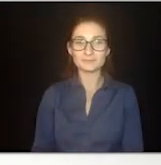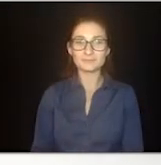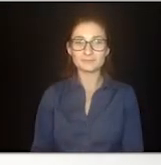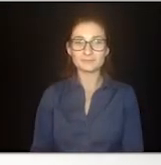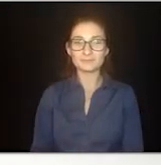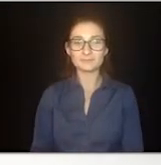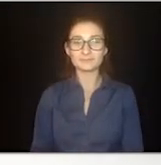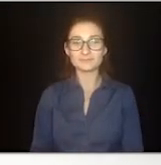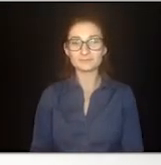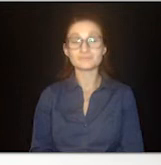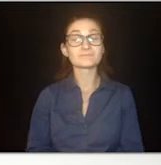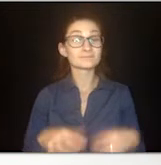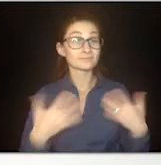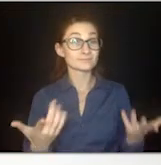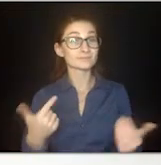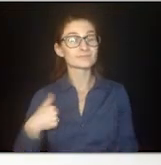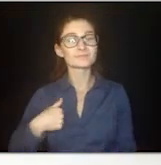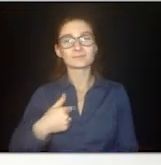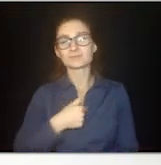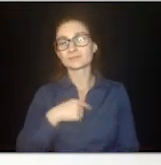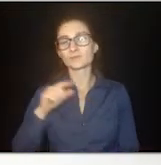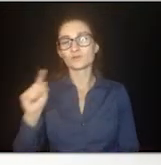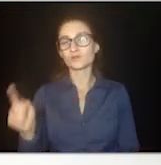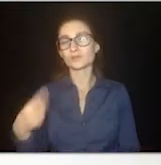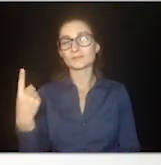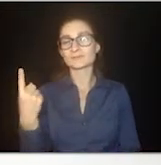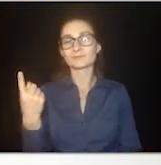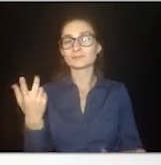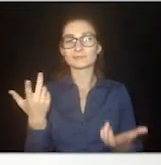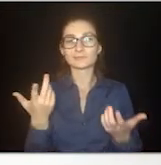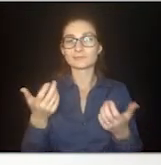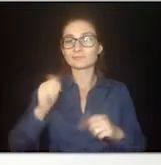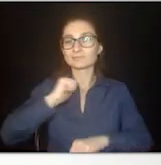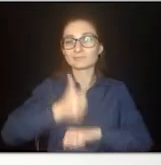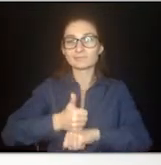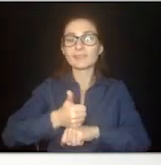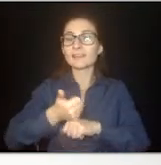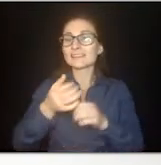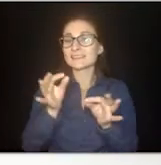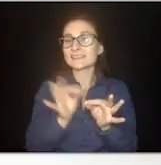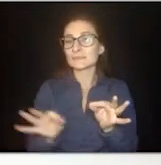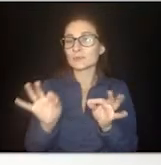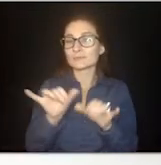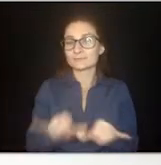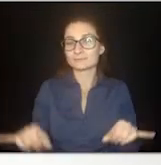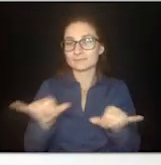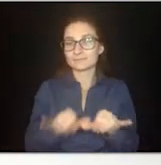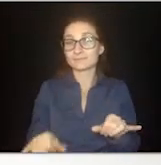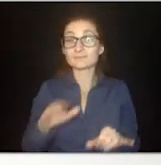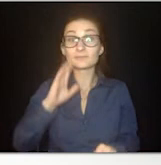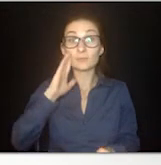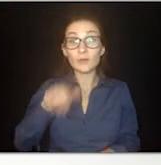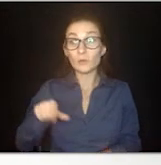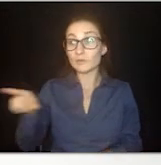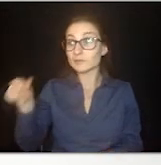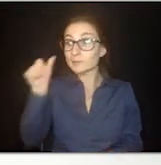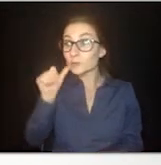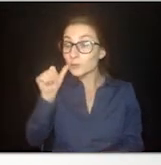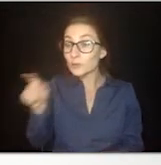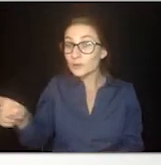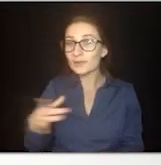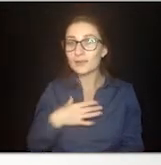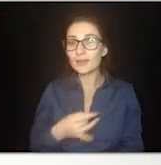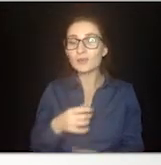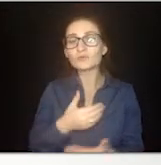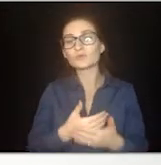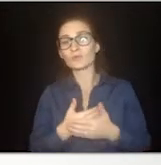So, we're just building a simple routine, a consistent thing. We know that Susie likes to